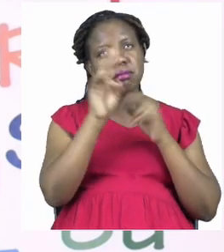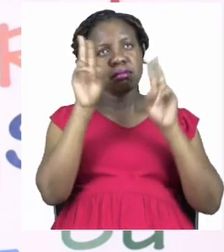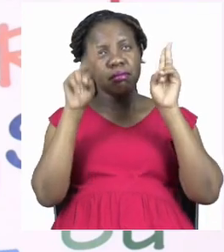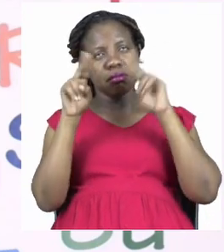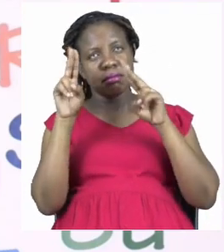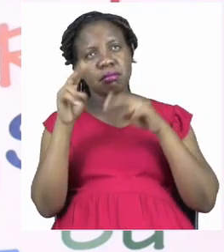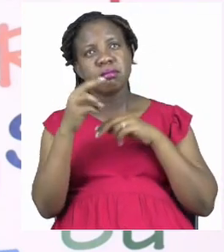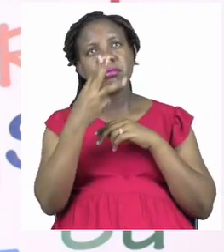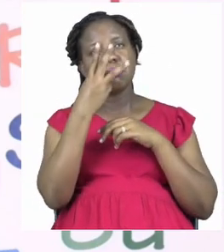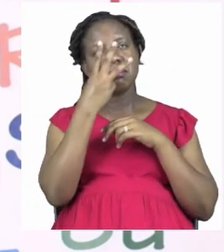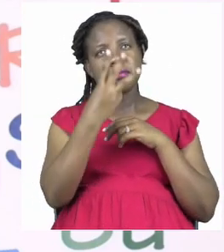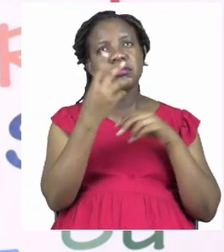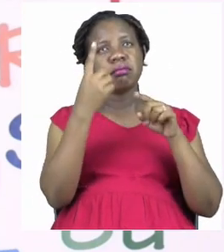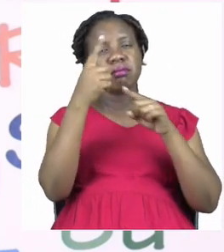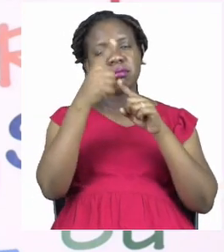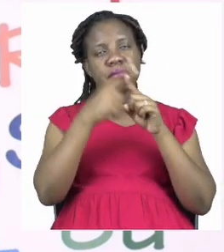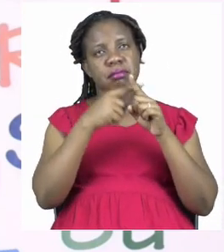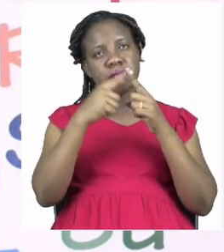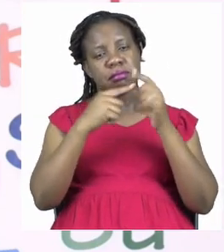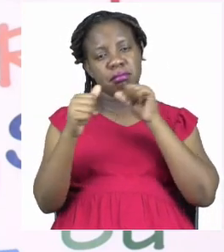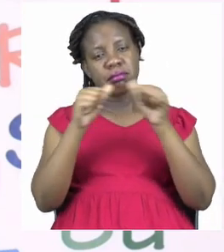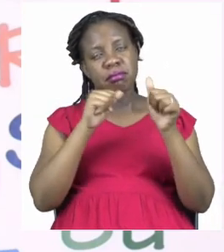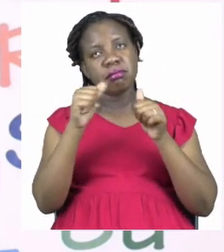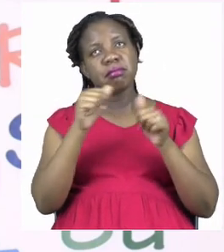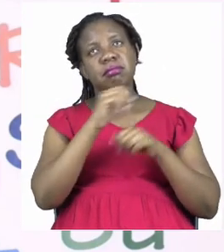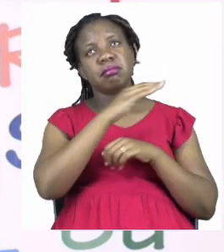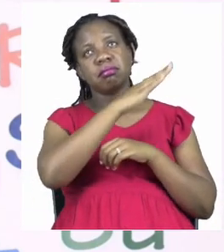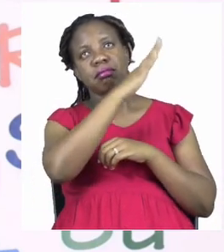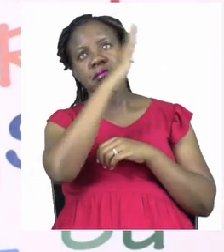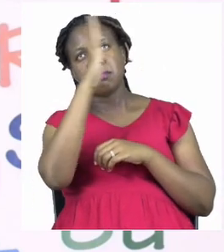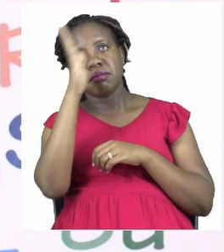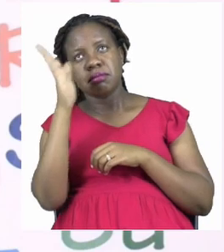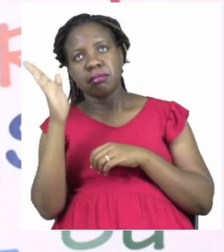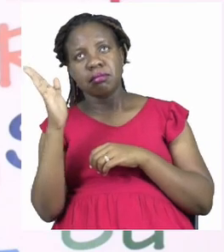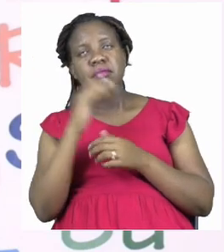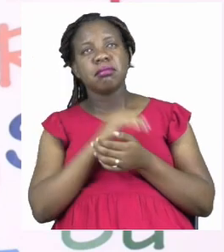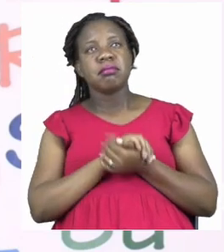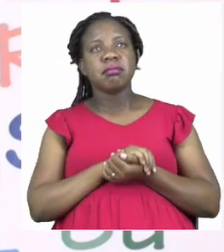sharing? If you said that we are